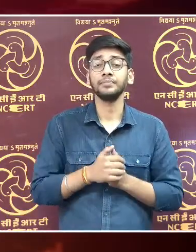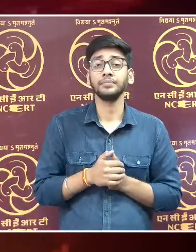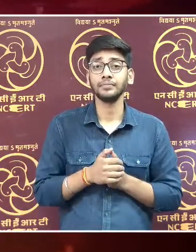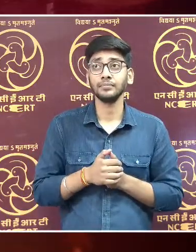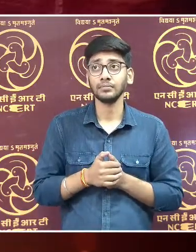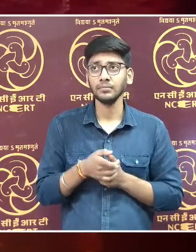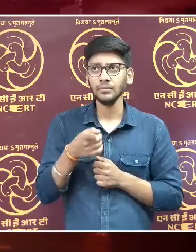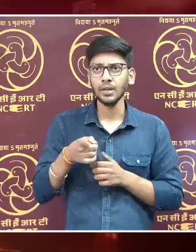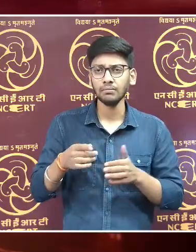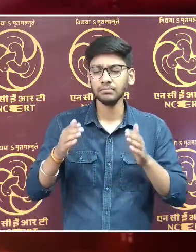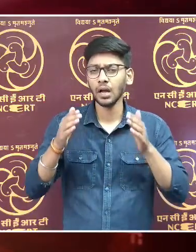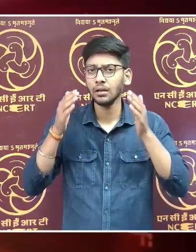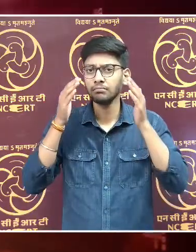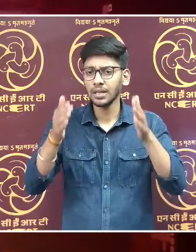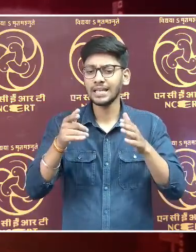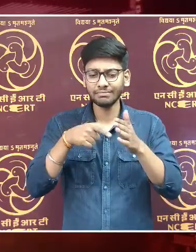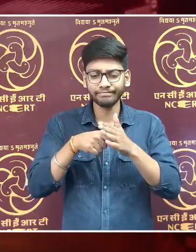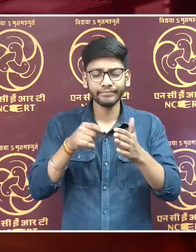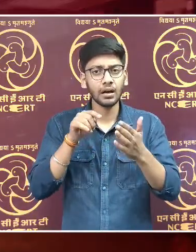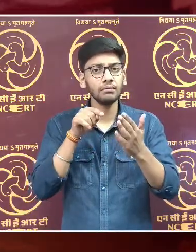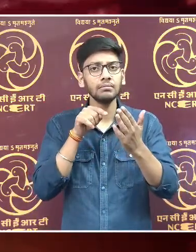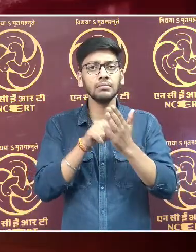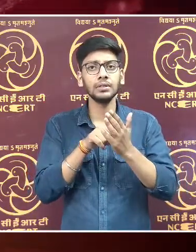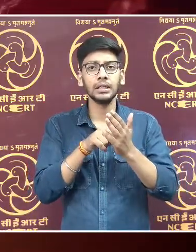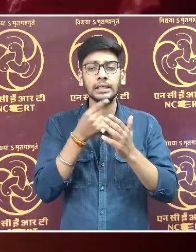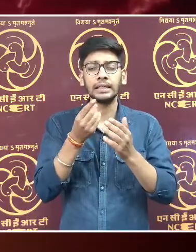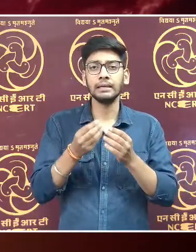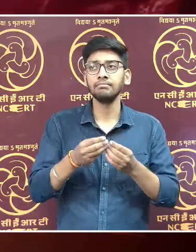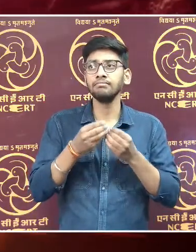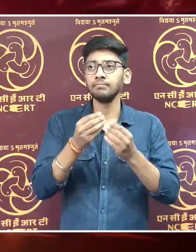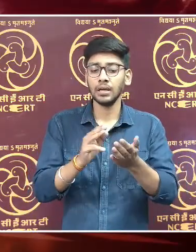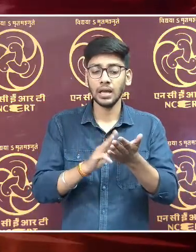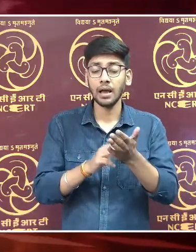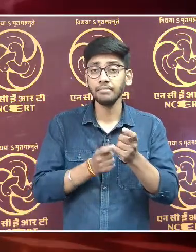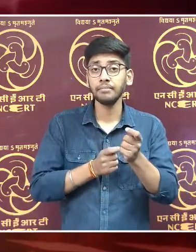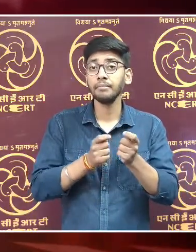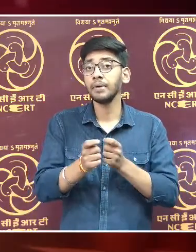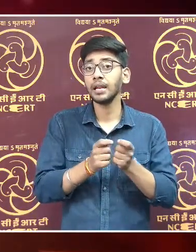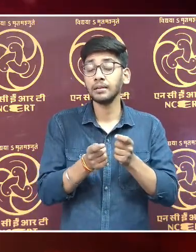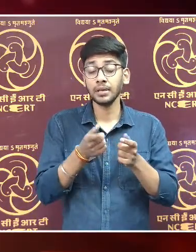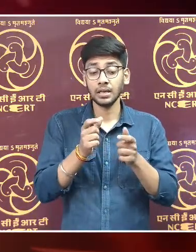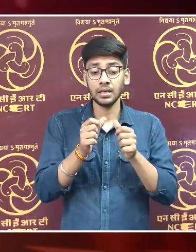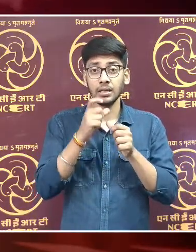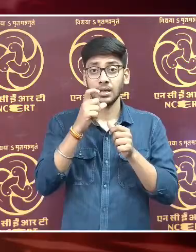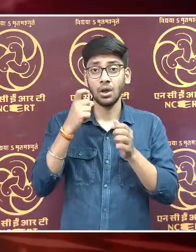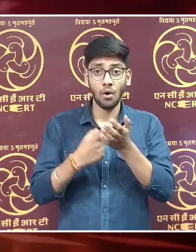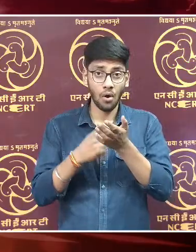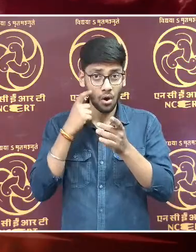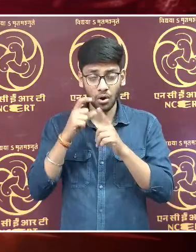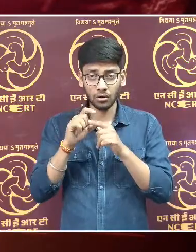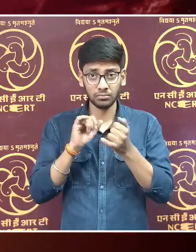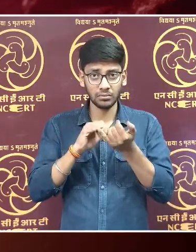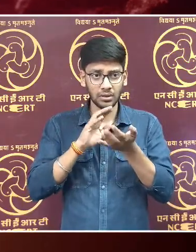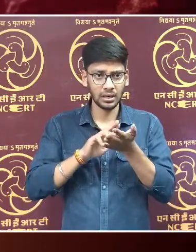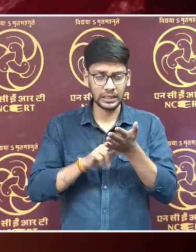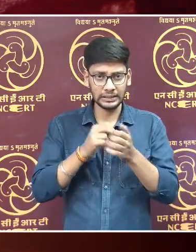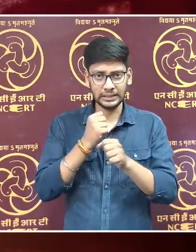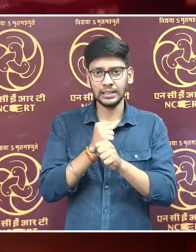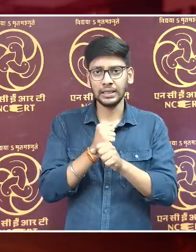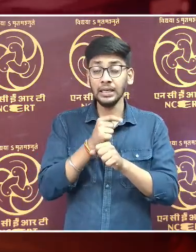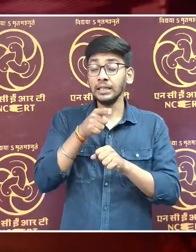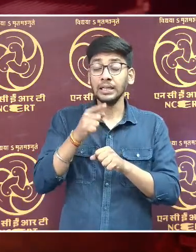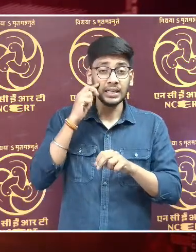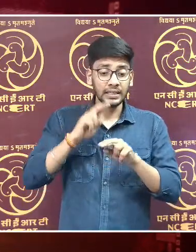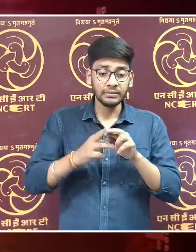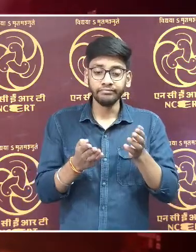what is the specific problem or the cause, and then we can give the management accordingly. Absolutely. Though there are overlap of the signs and symptoms,